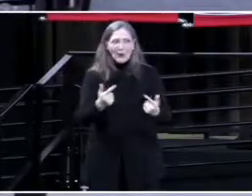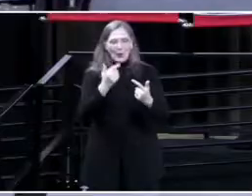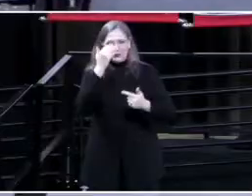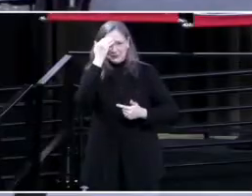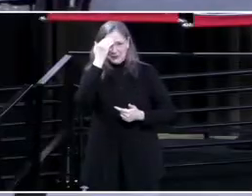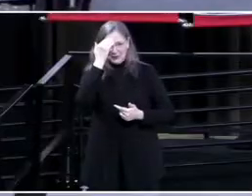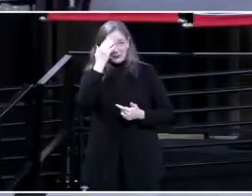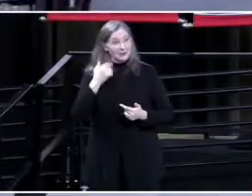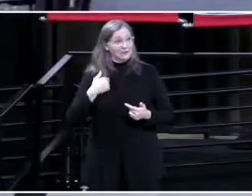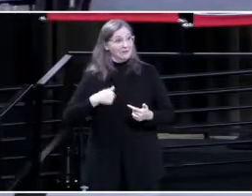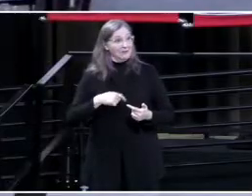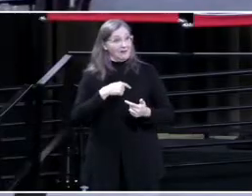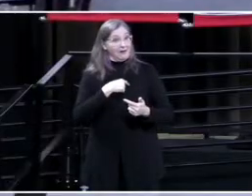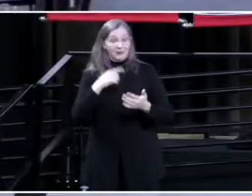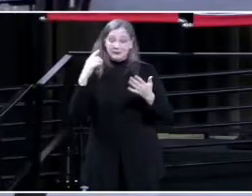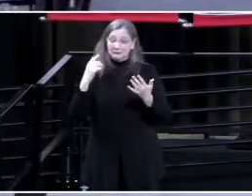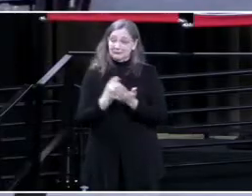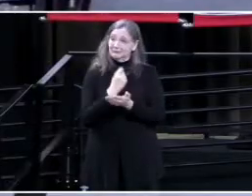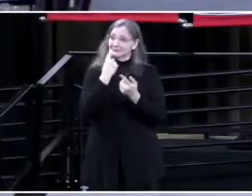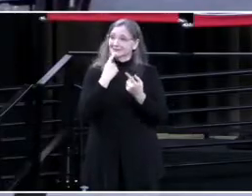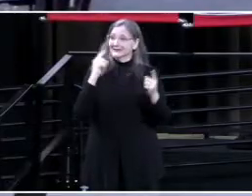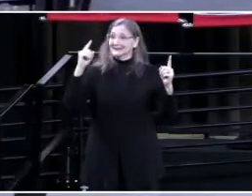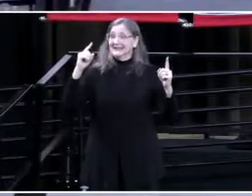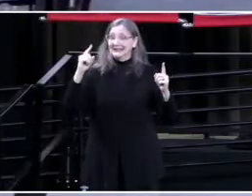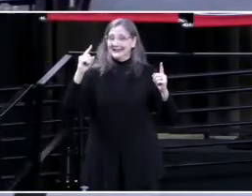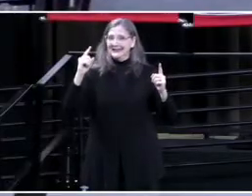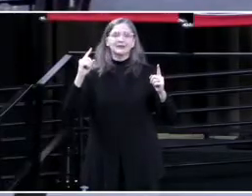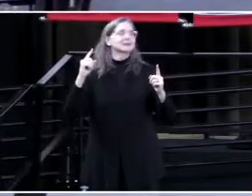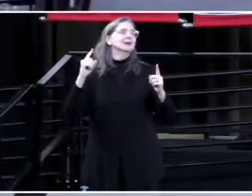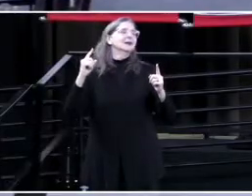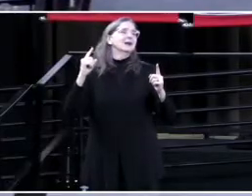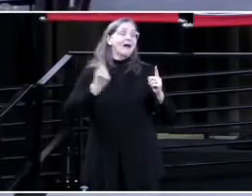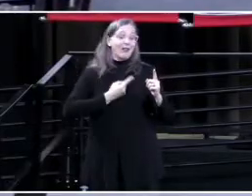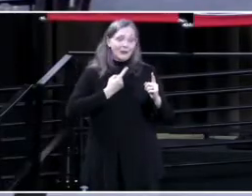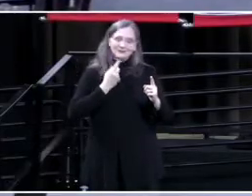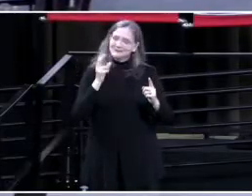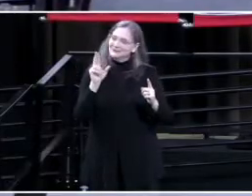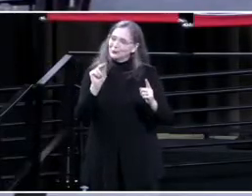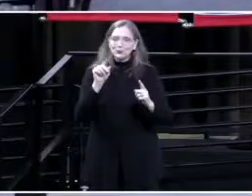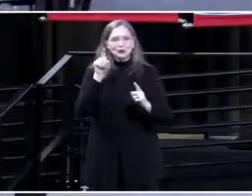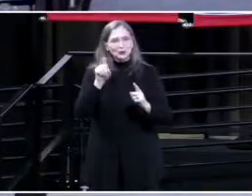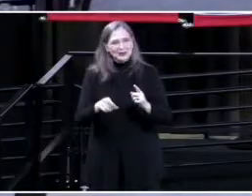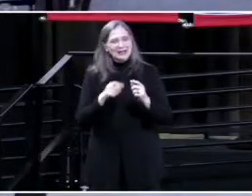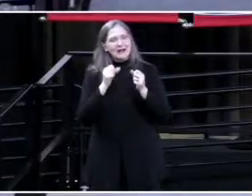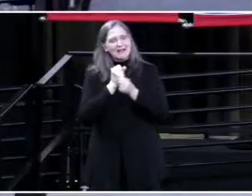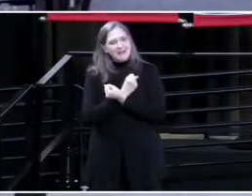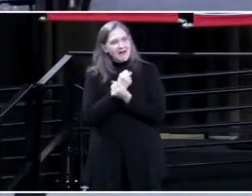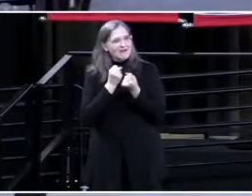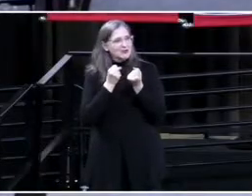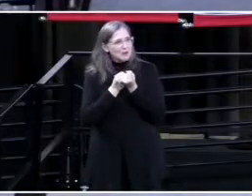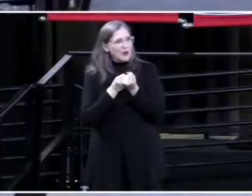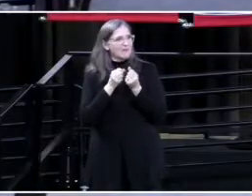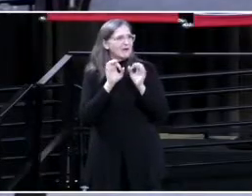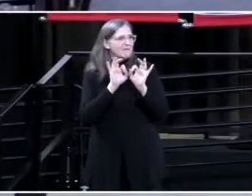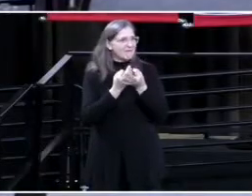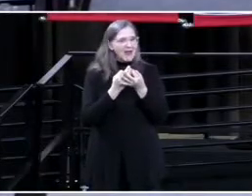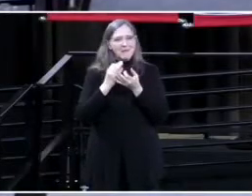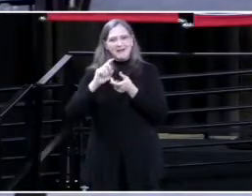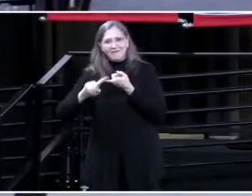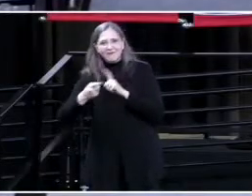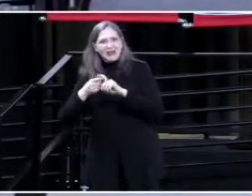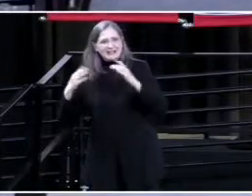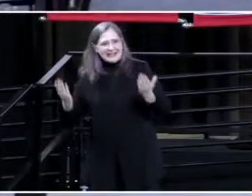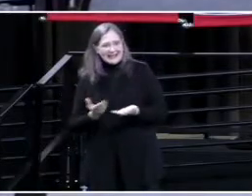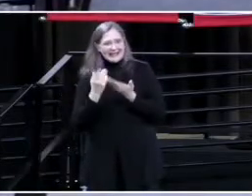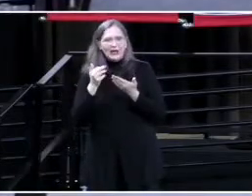that we never could have gotten to this point, graduates, without the love and support of your family and close friends who are here with you today